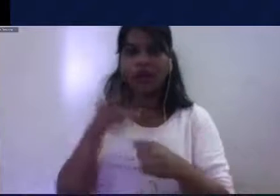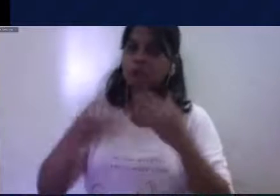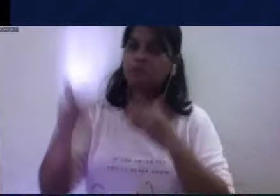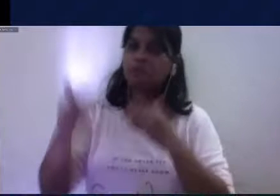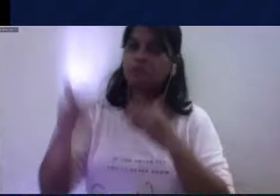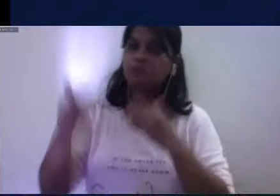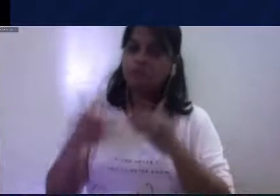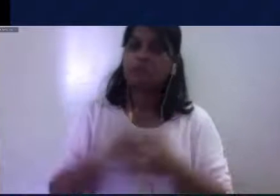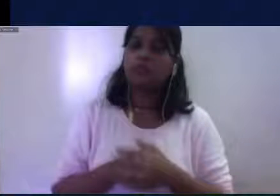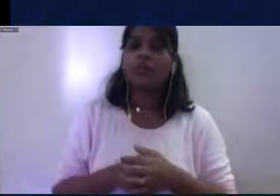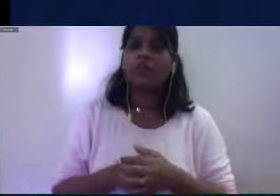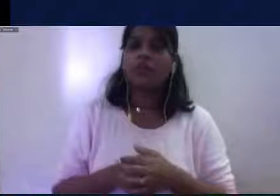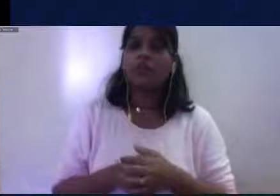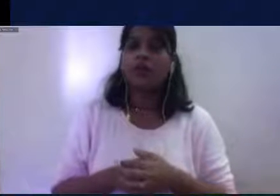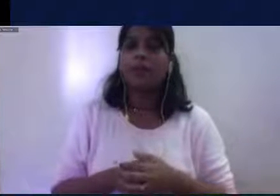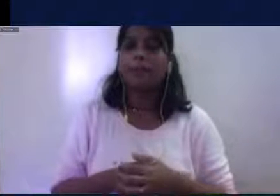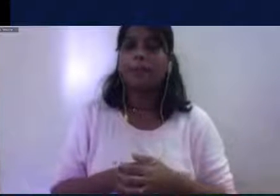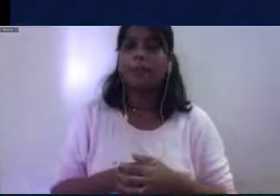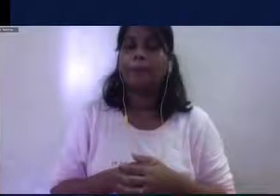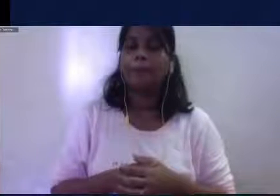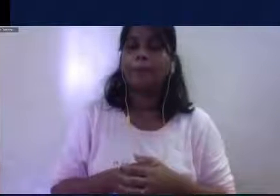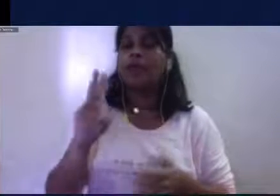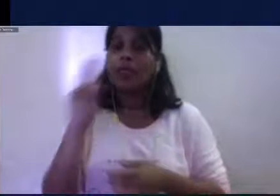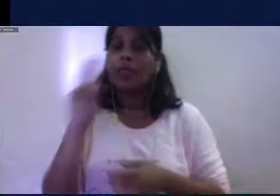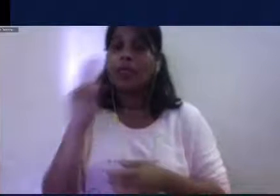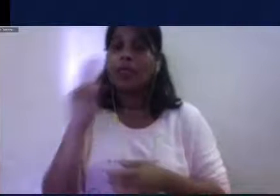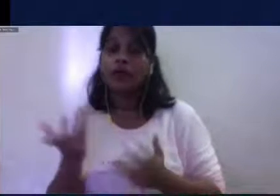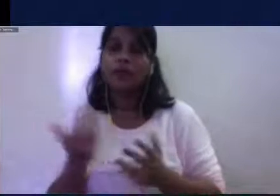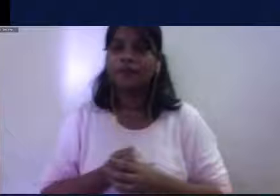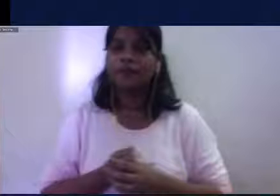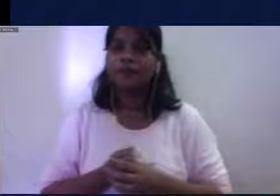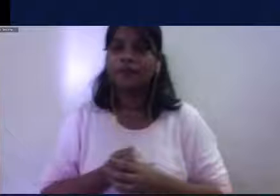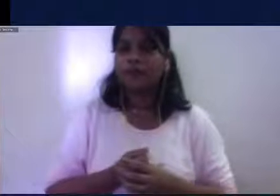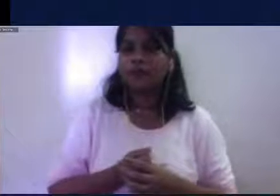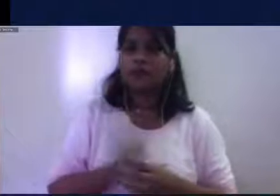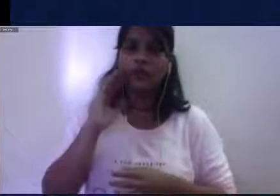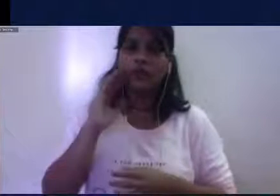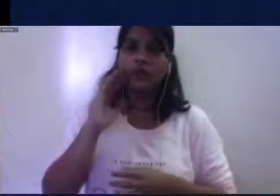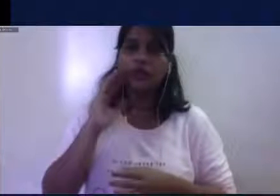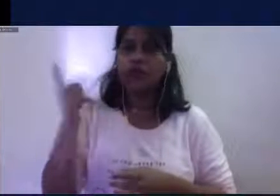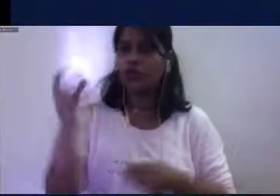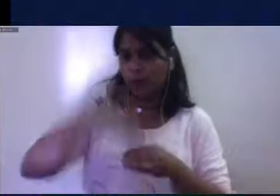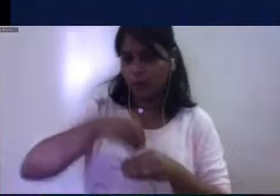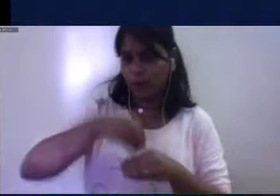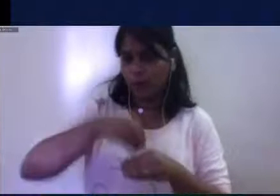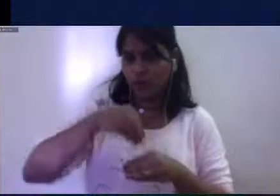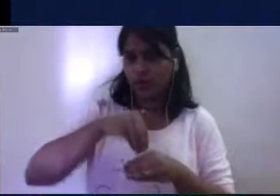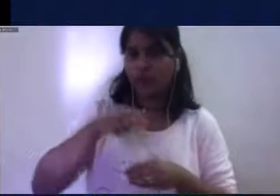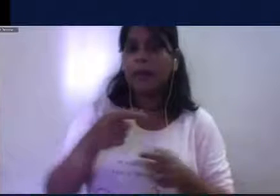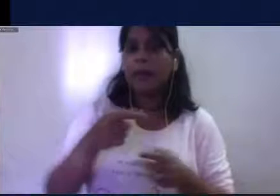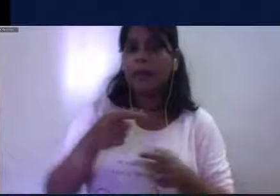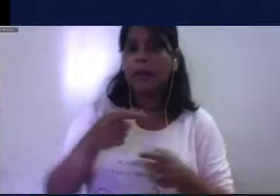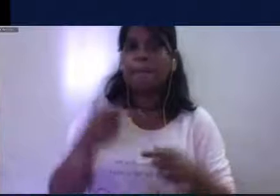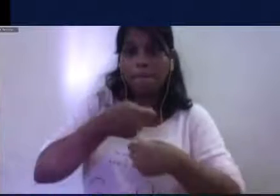The microwave would keep on beeping. Another interesting thing we noted was when she would put something in the pressure